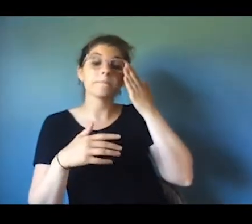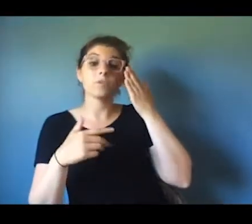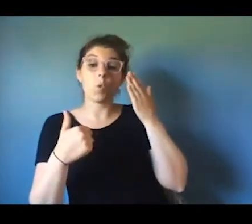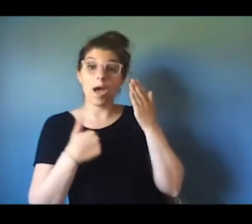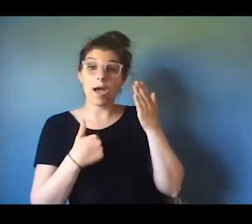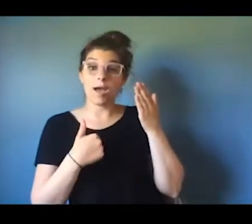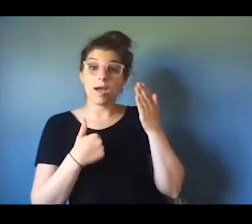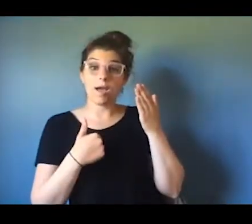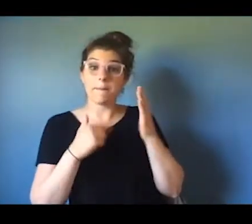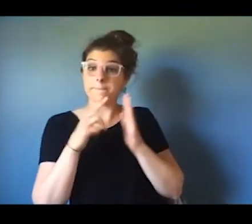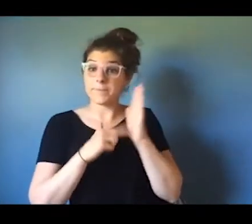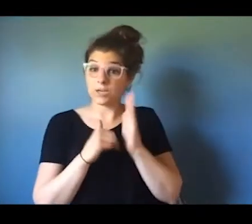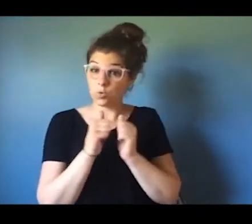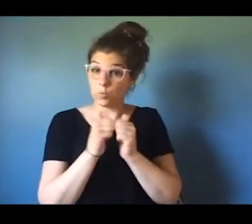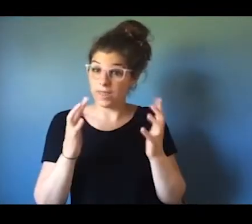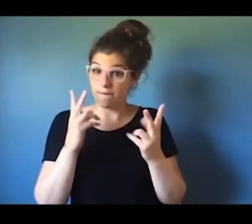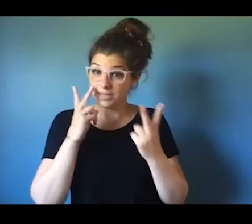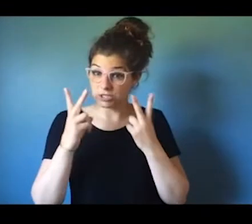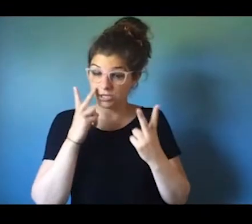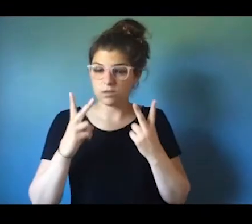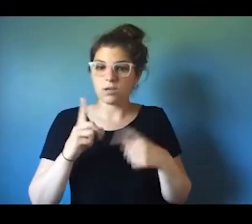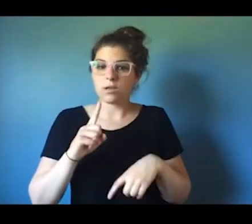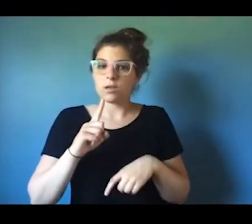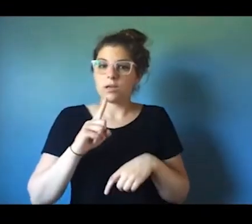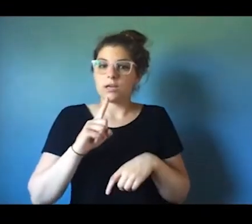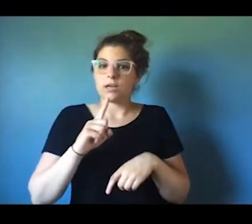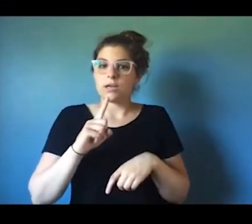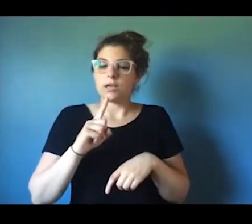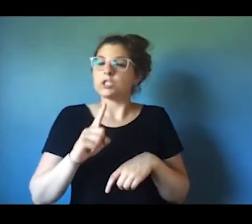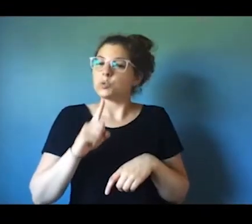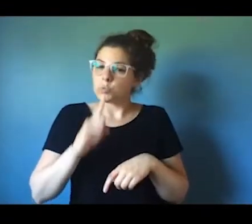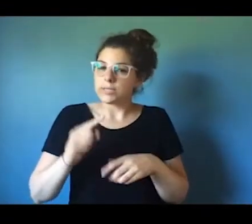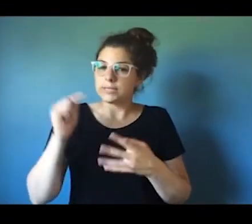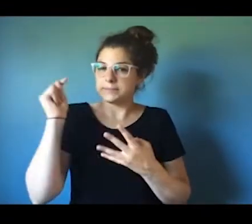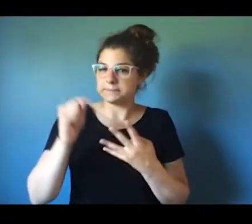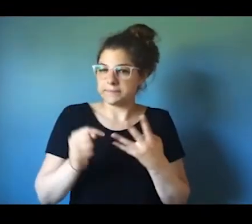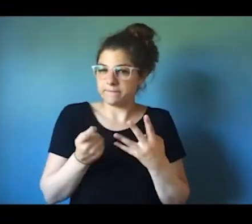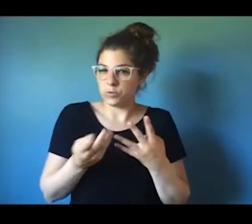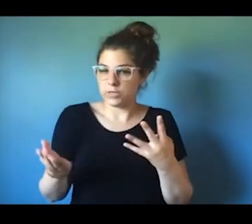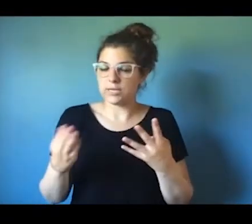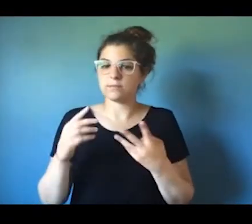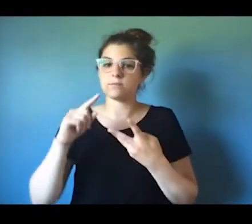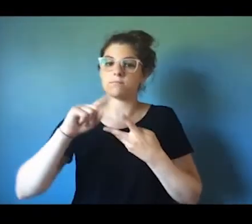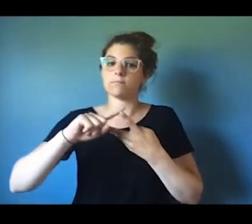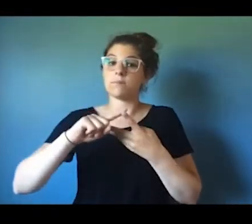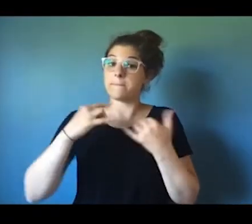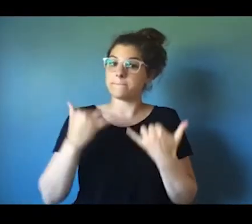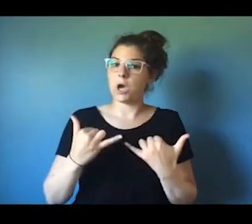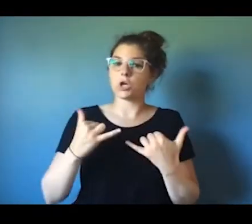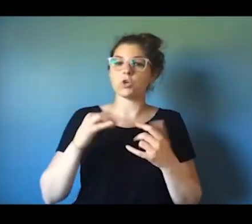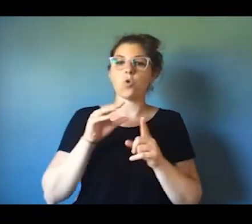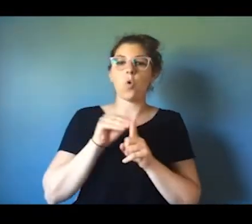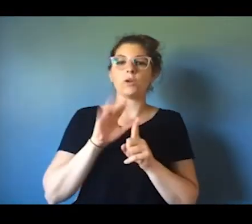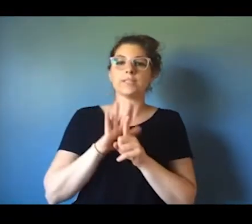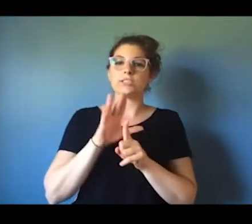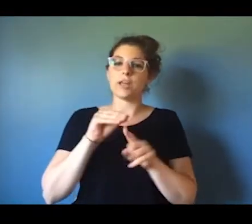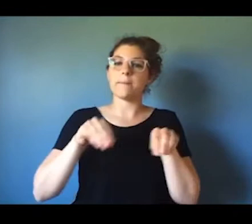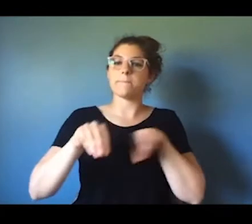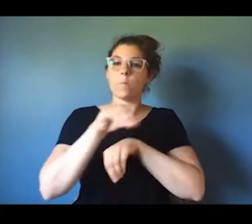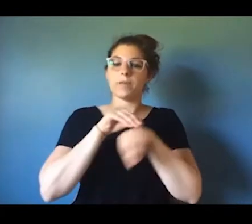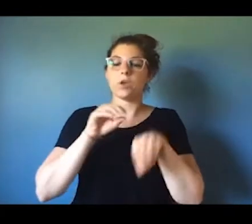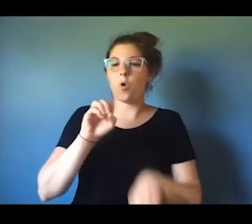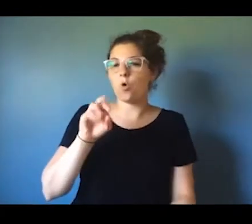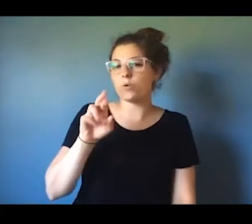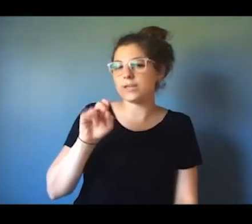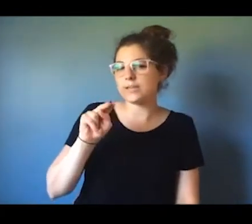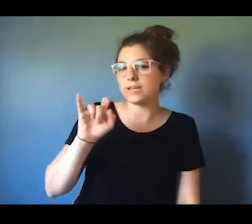if you can't see with your eyes? And the way that I'm able to paint without vision, it really comes down to a couple of things. And one of